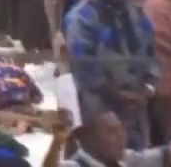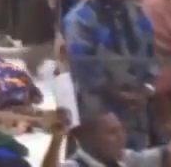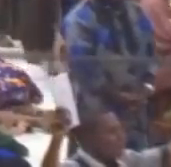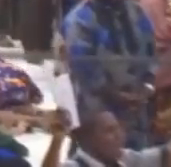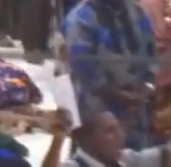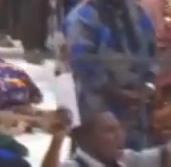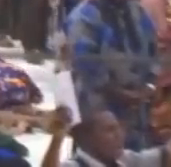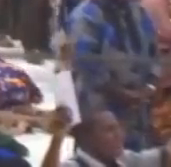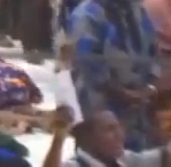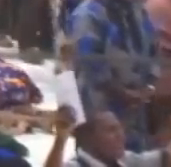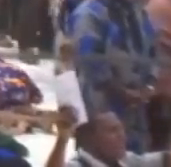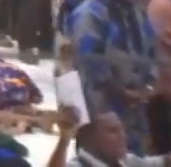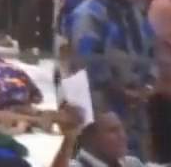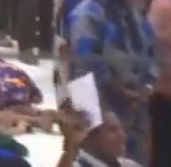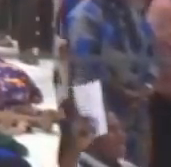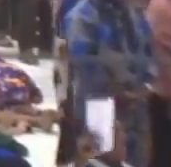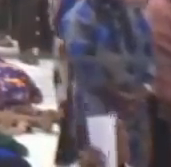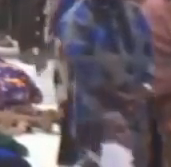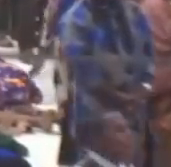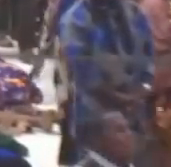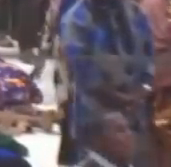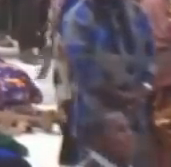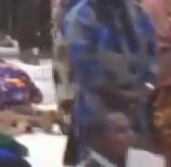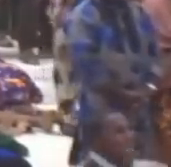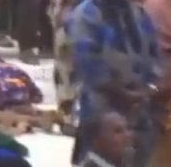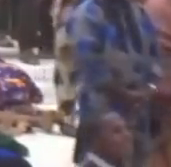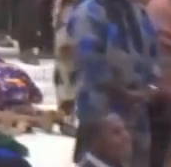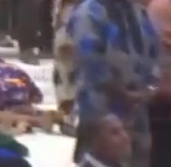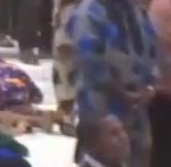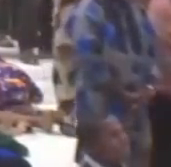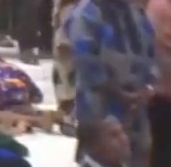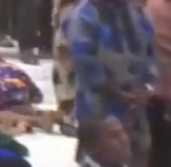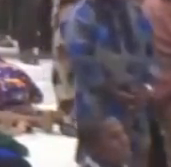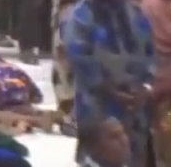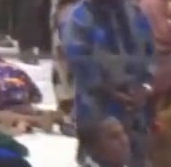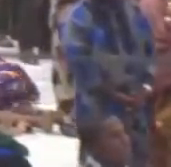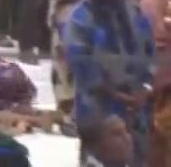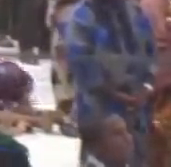Let us begin to bring our prayers to a close.